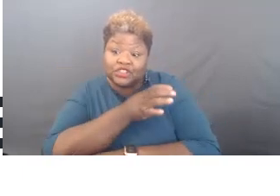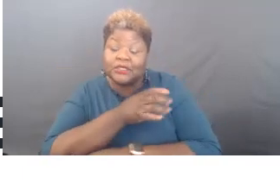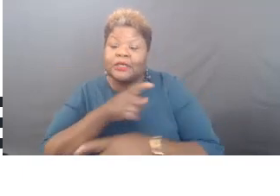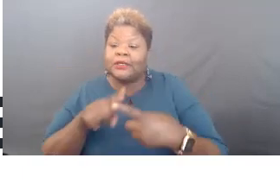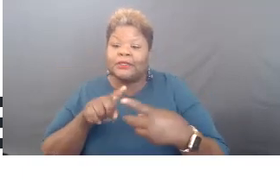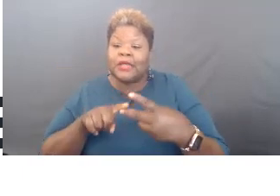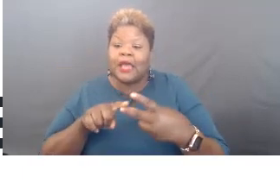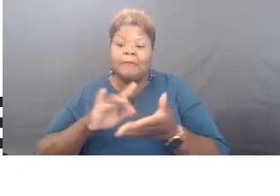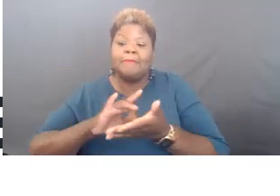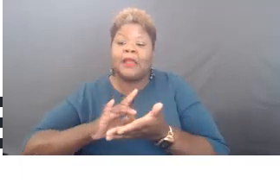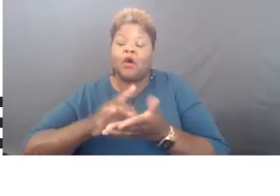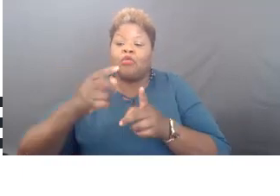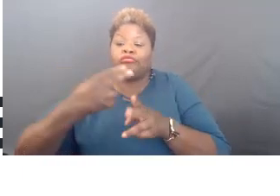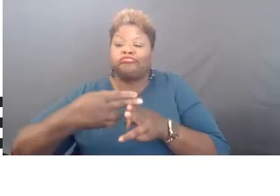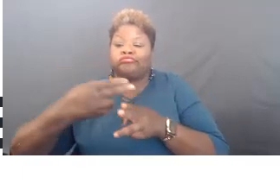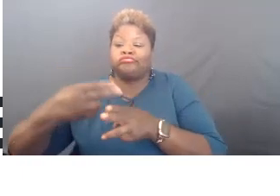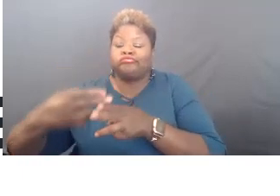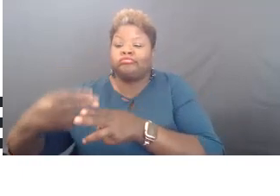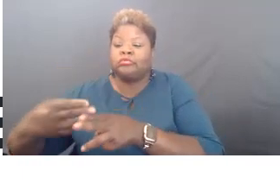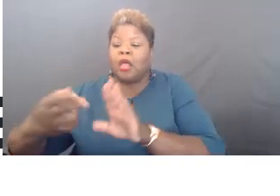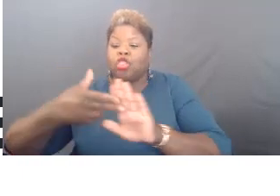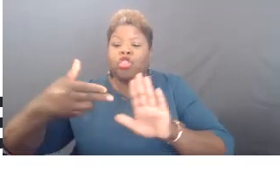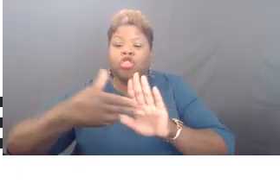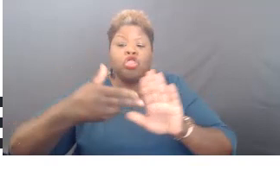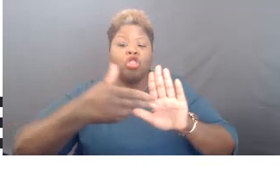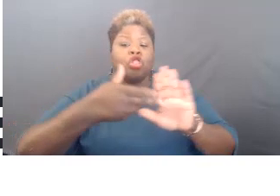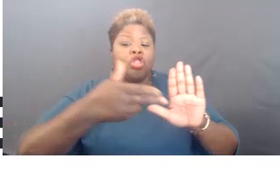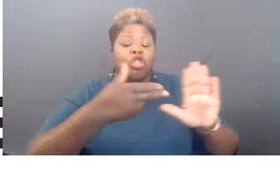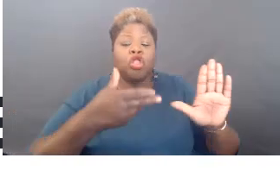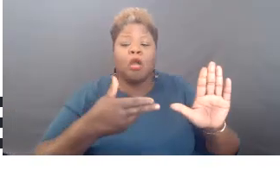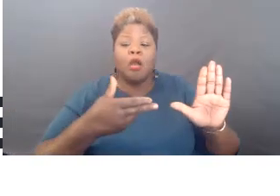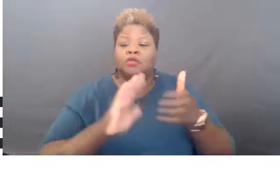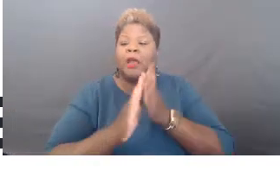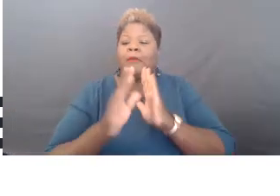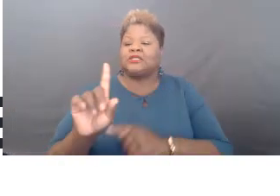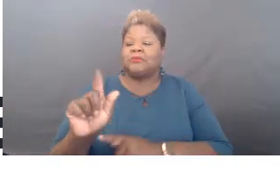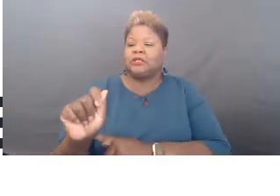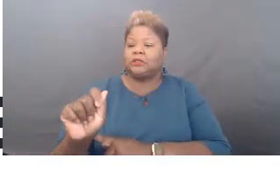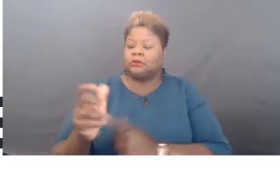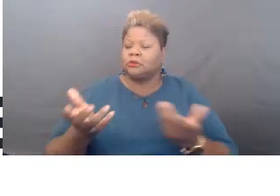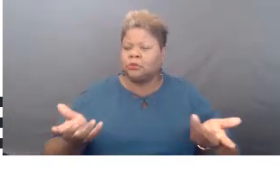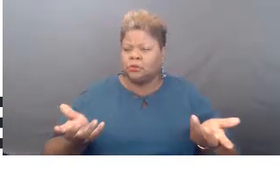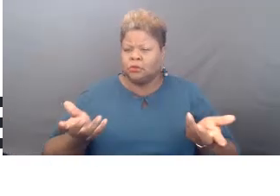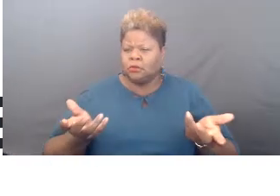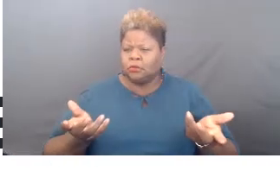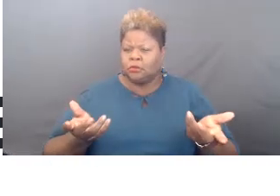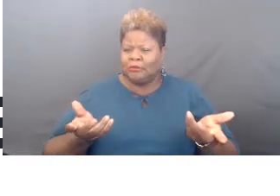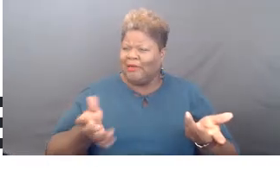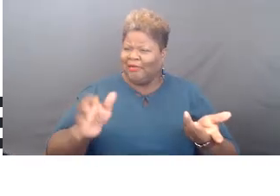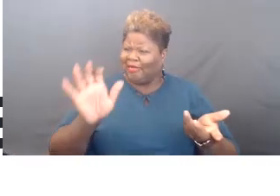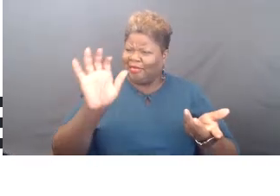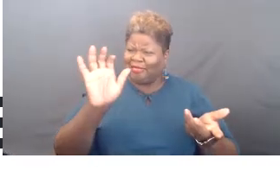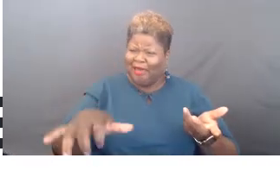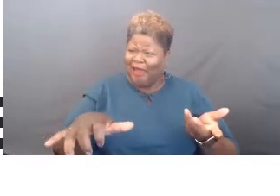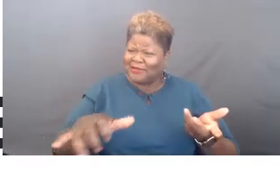Blackness and indigenous features and body types as a disability. That is not